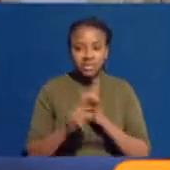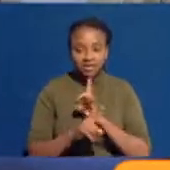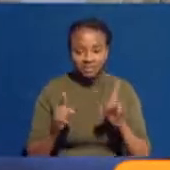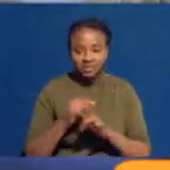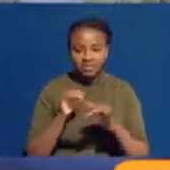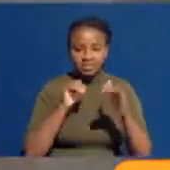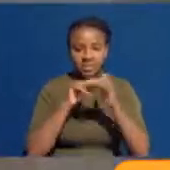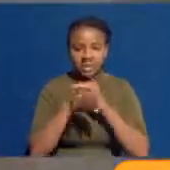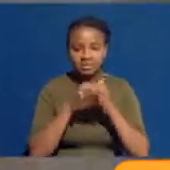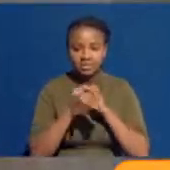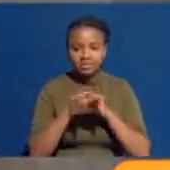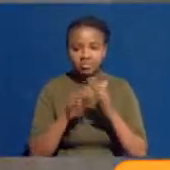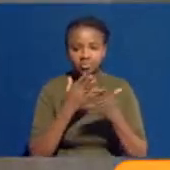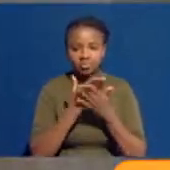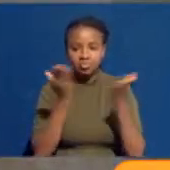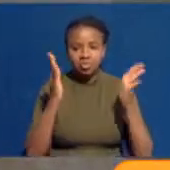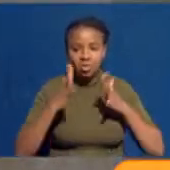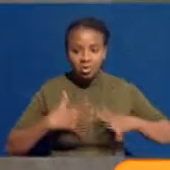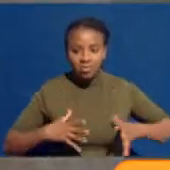accessible to people.